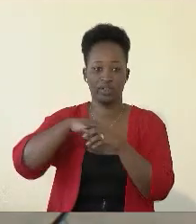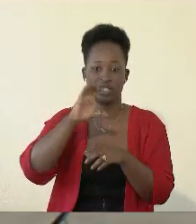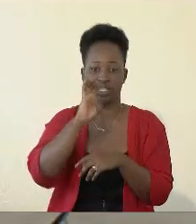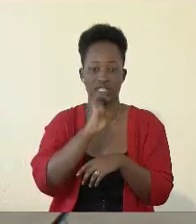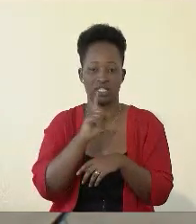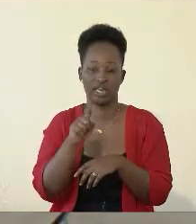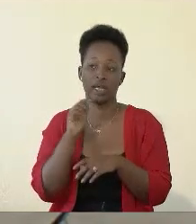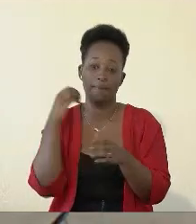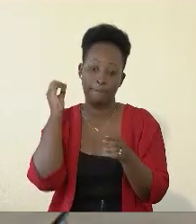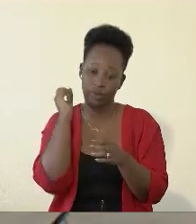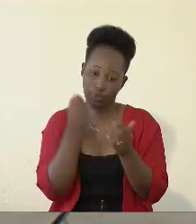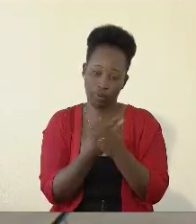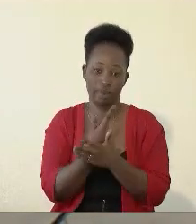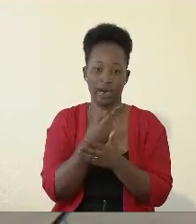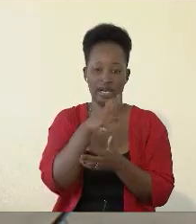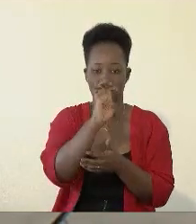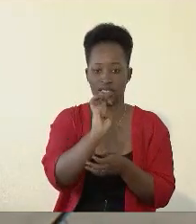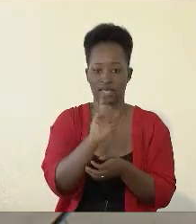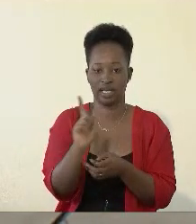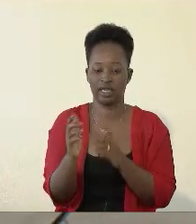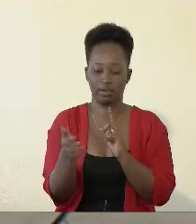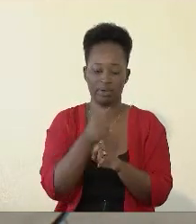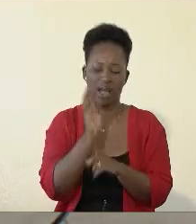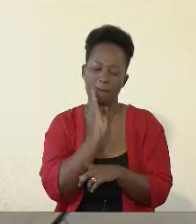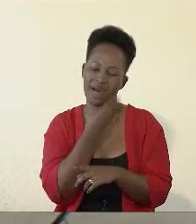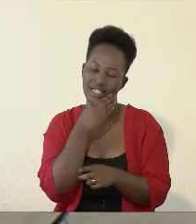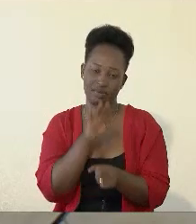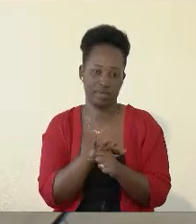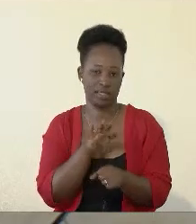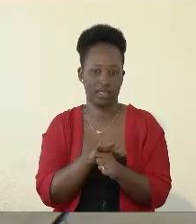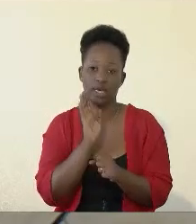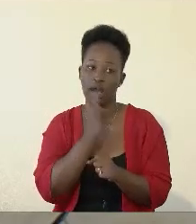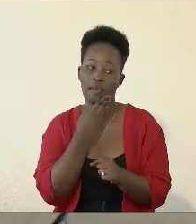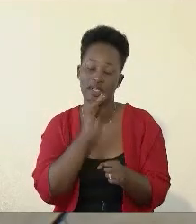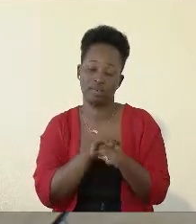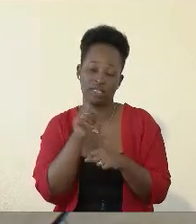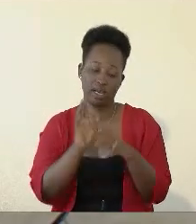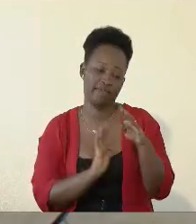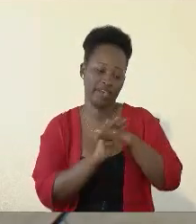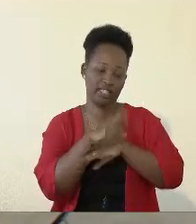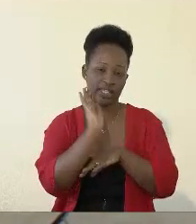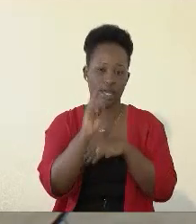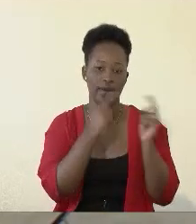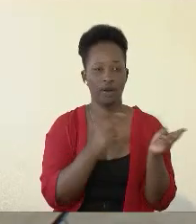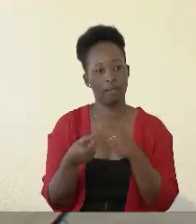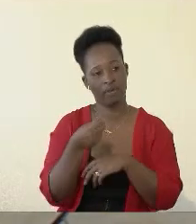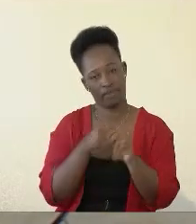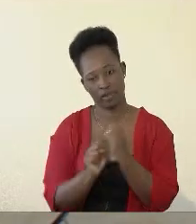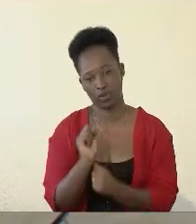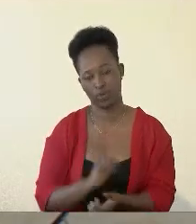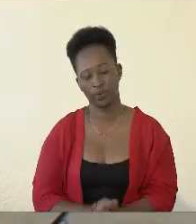absorbing more water. And if it absorbs more water, what will happen? It will affect their normal functioning. Have you